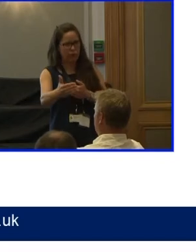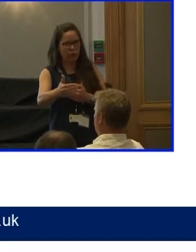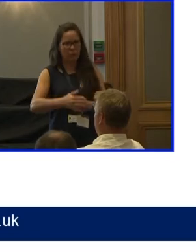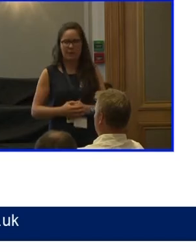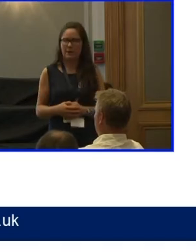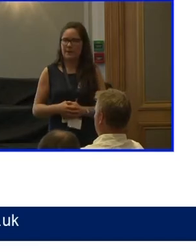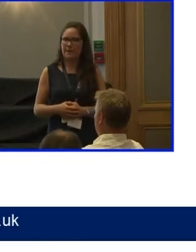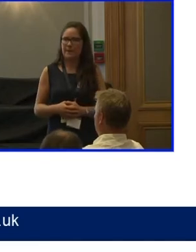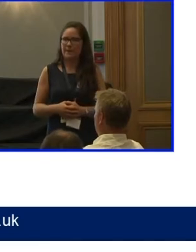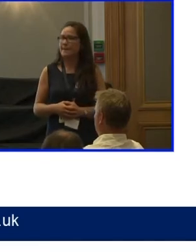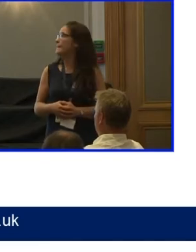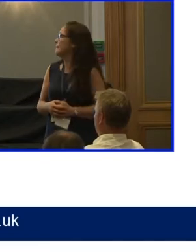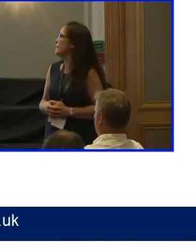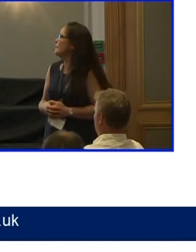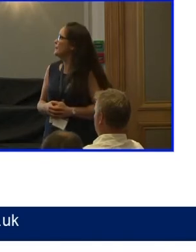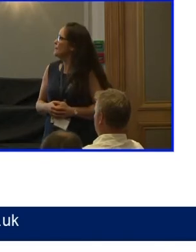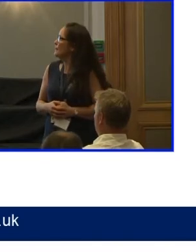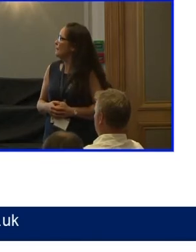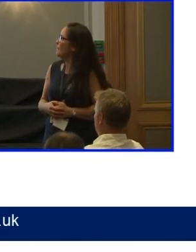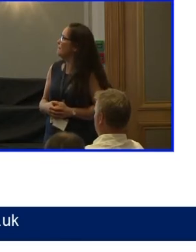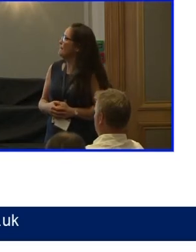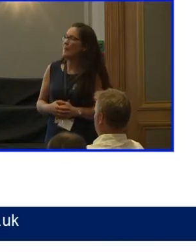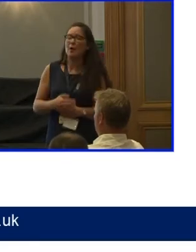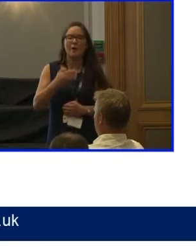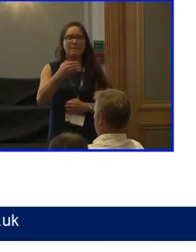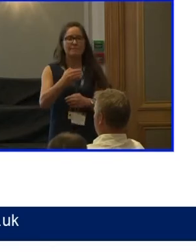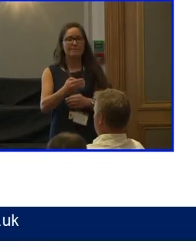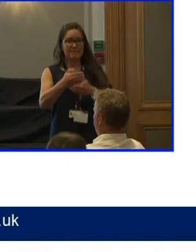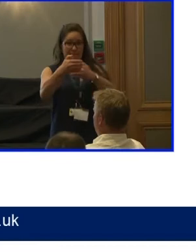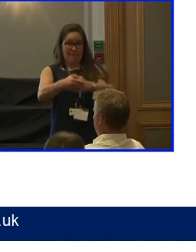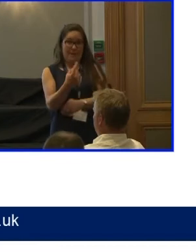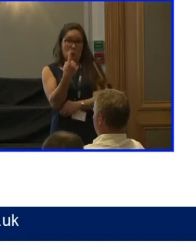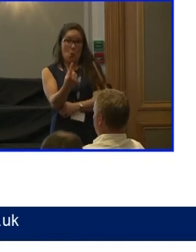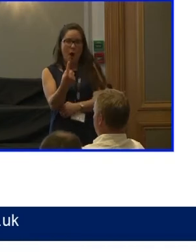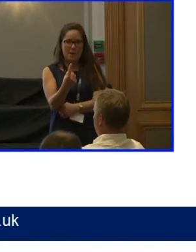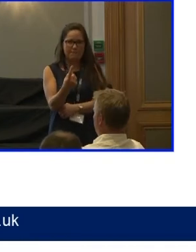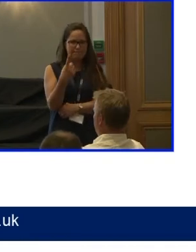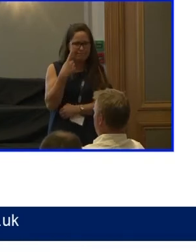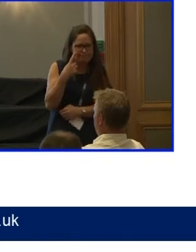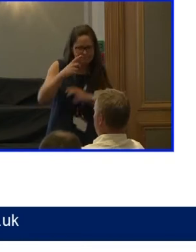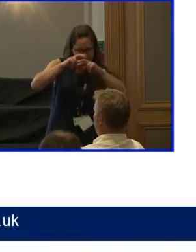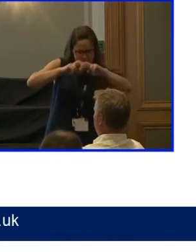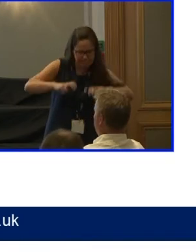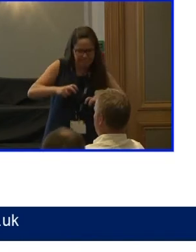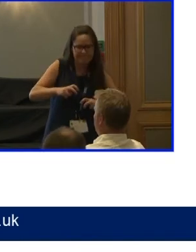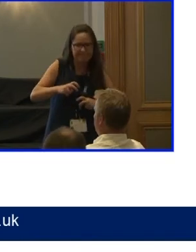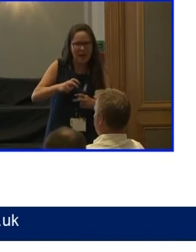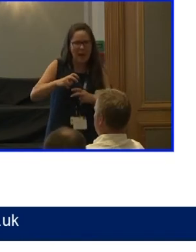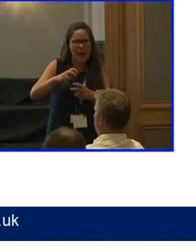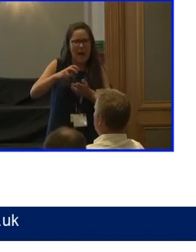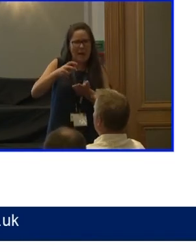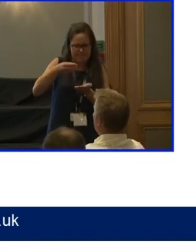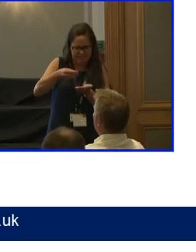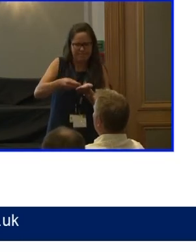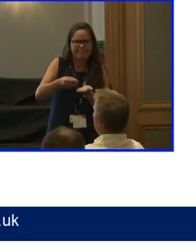So phase one trials aim to investigate dosage and safety of a treatment. They can also be used to help try